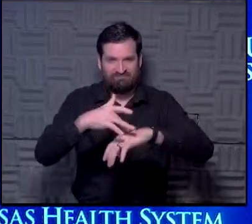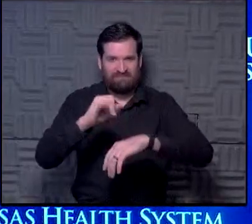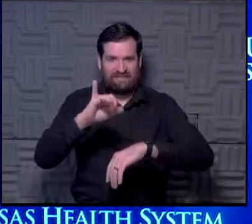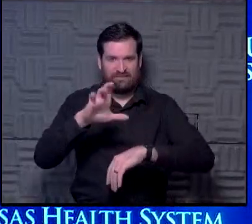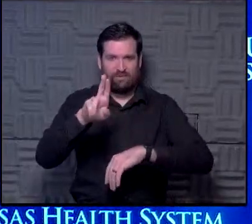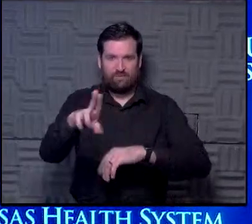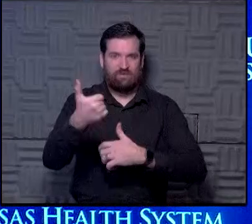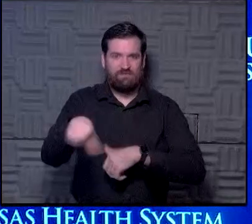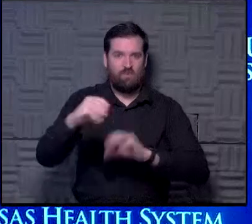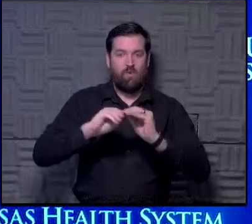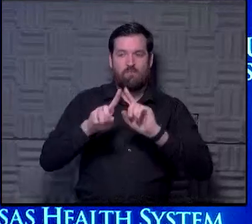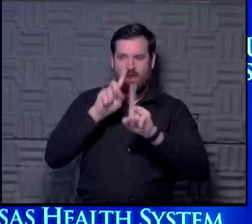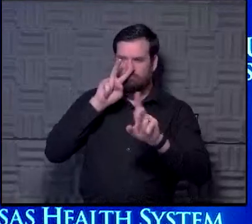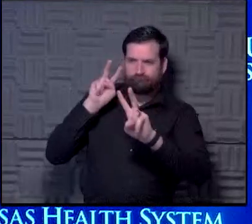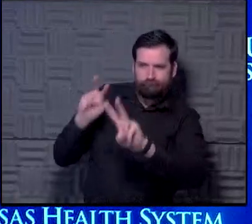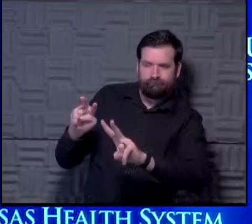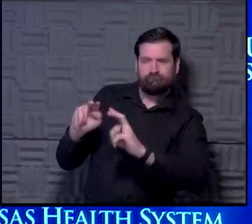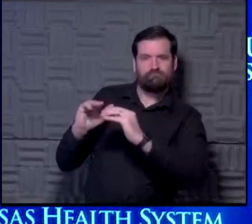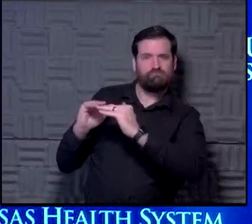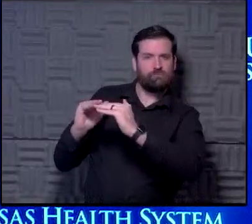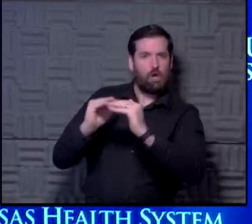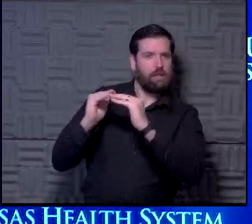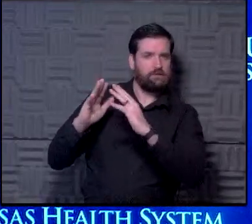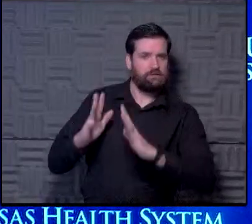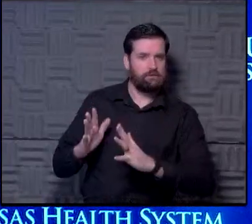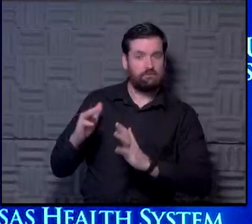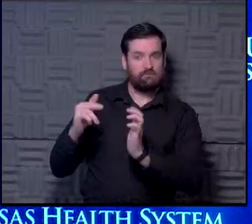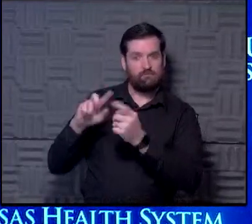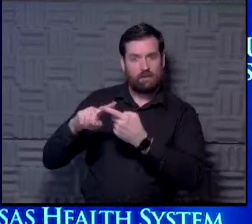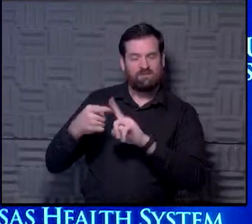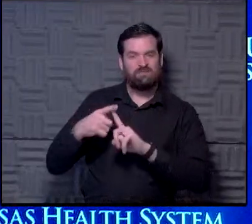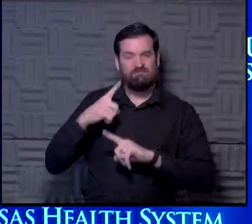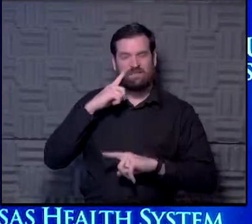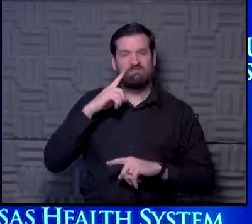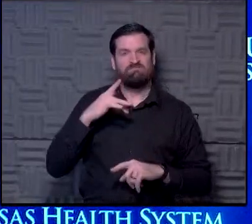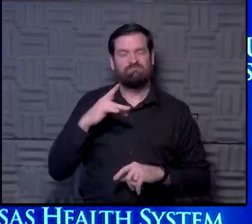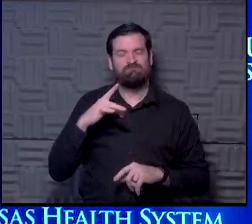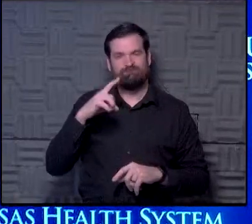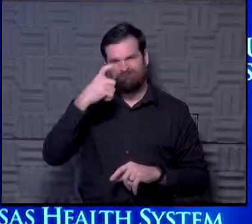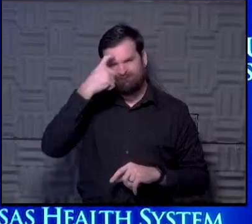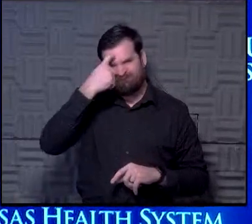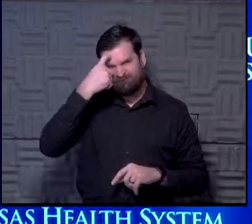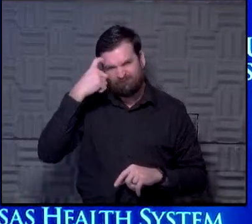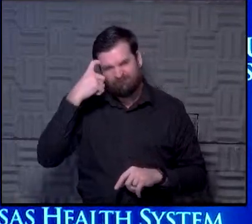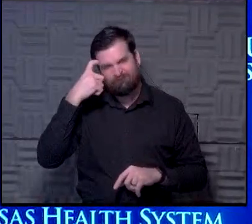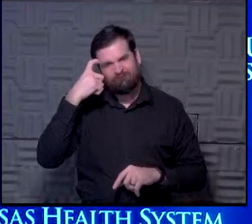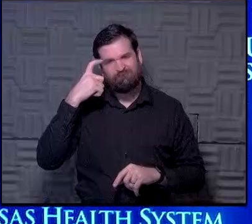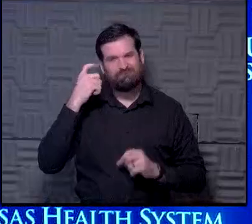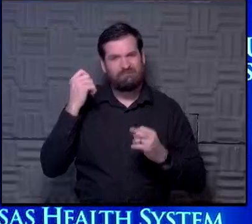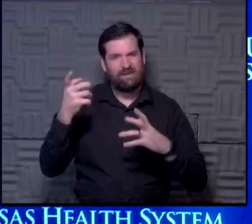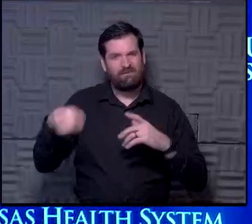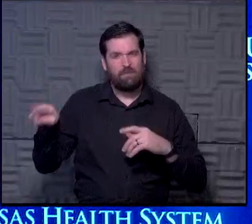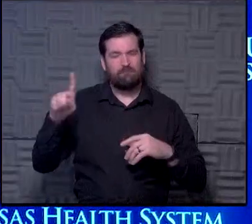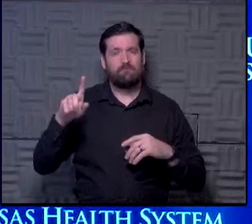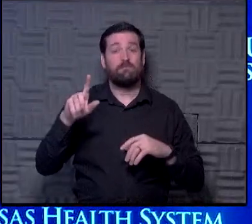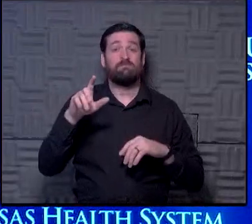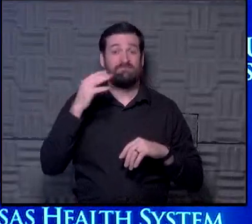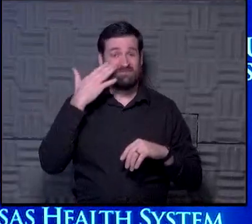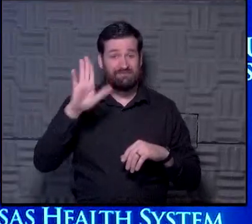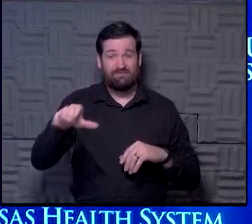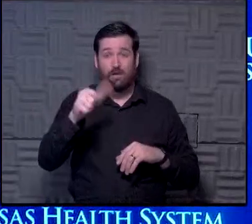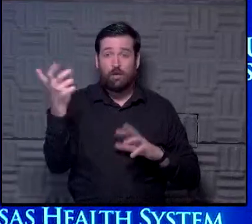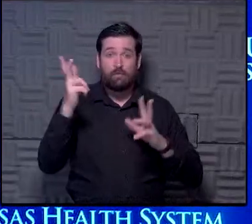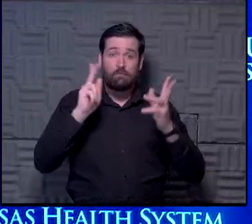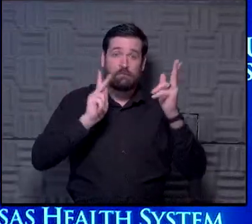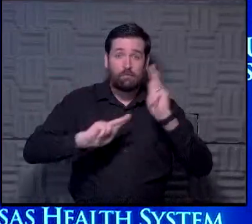but I look at my colleagues, my friends who are there, and I think it's traumatized a lot of them. And we said this yesterday. You know, the other person who